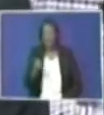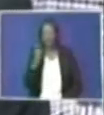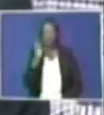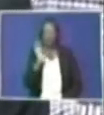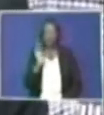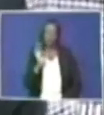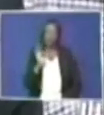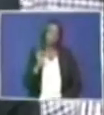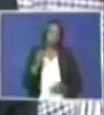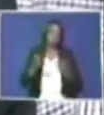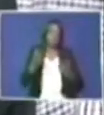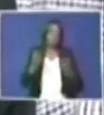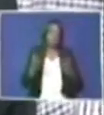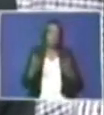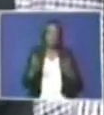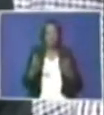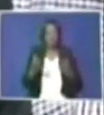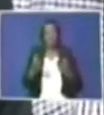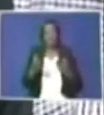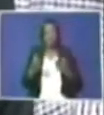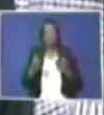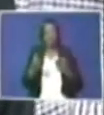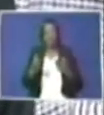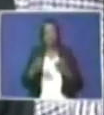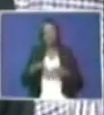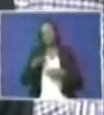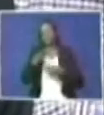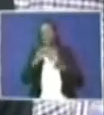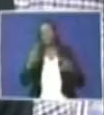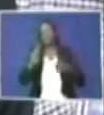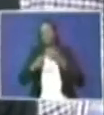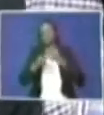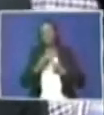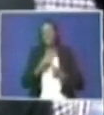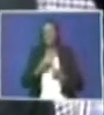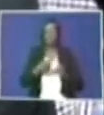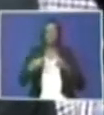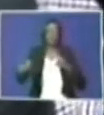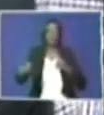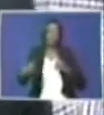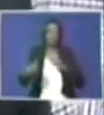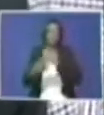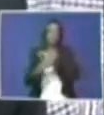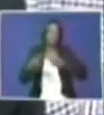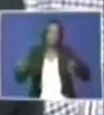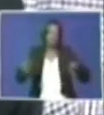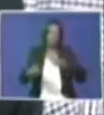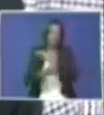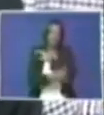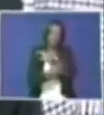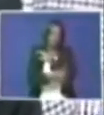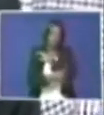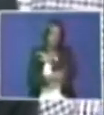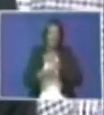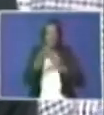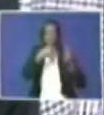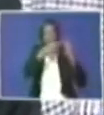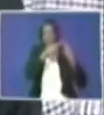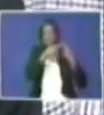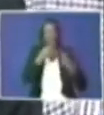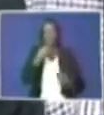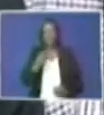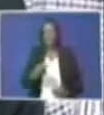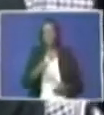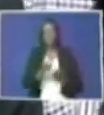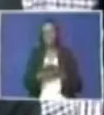portion of that is more than likely Bahamians or friends of Bahamians from overseas, and the hotels would indicate that they